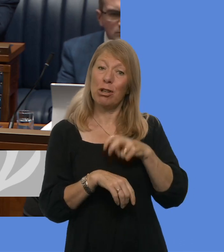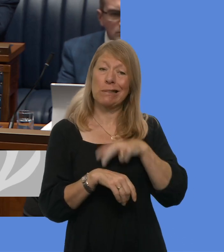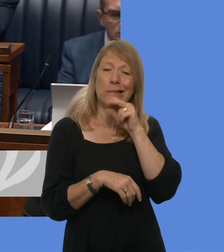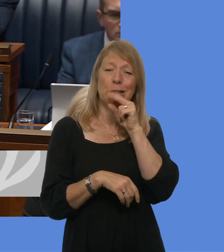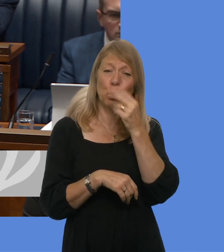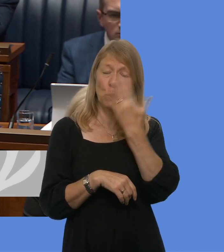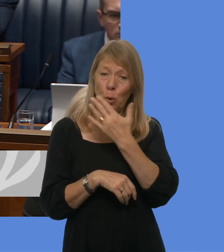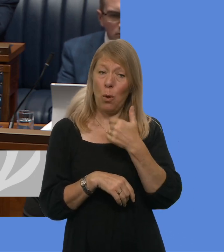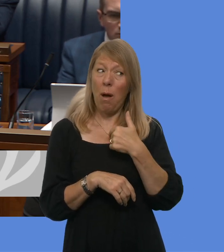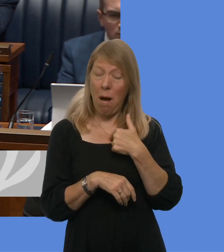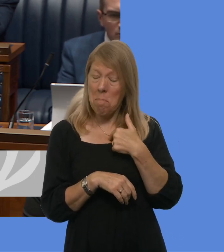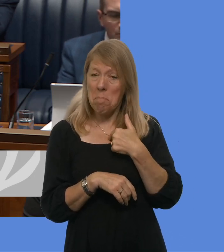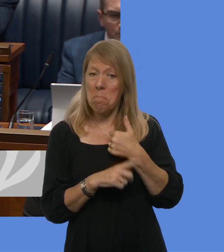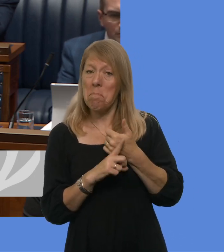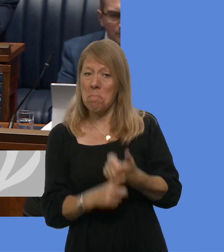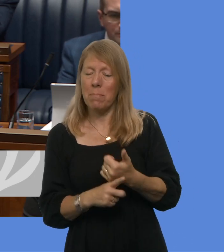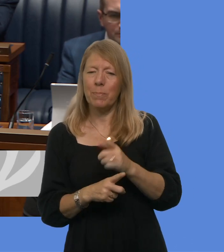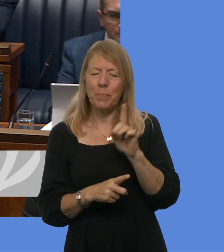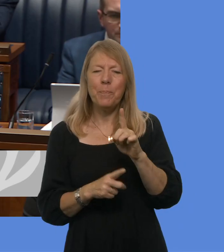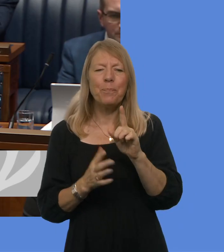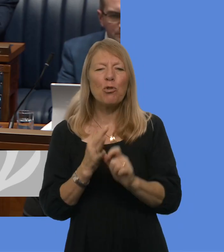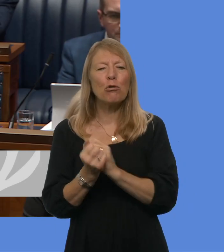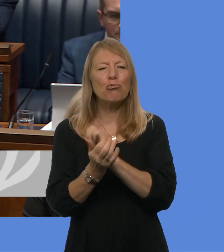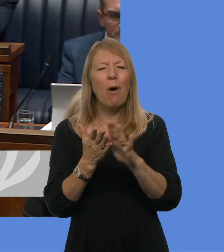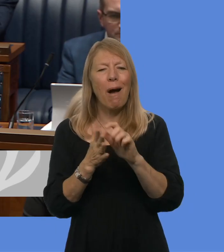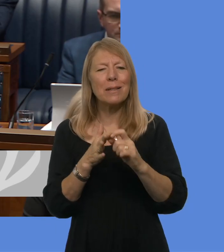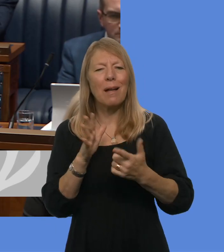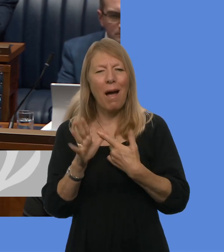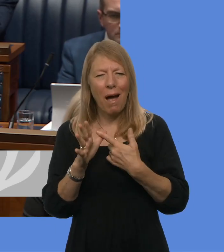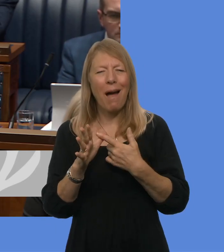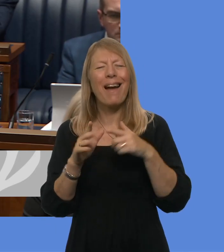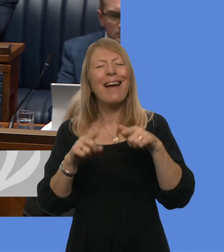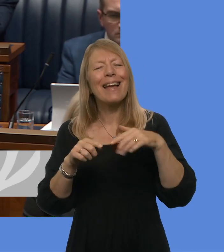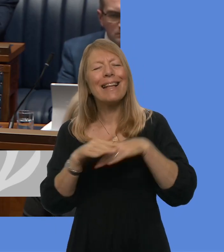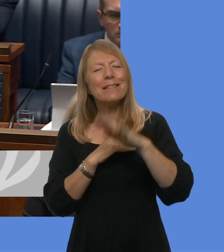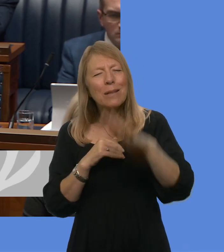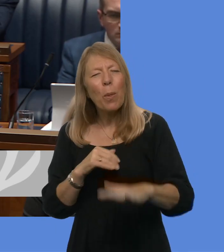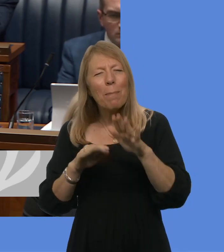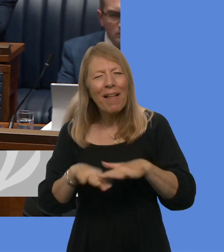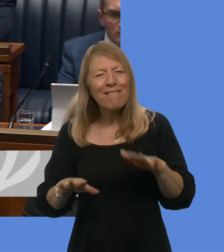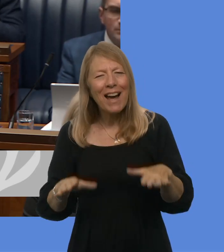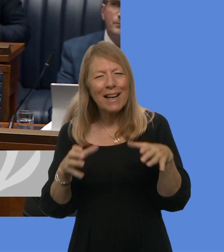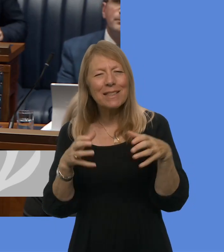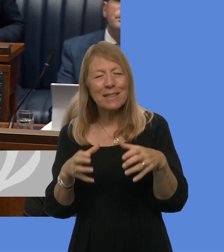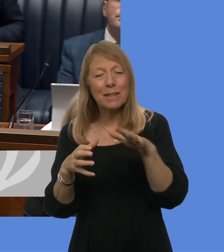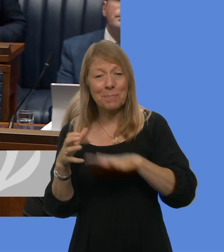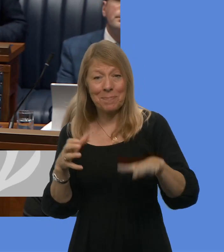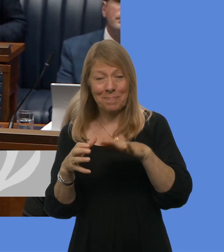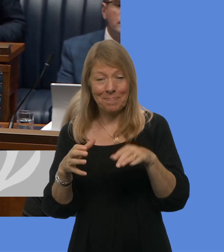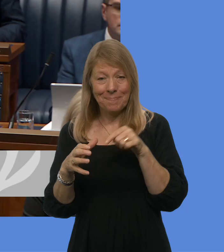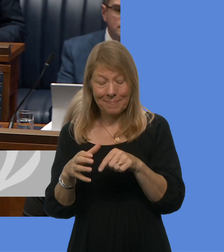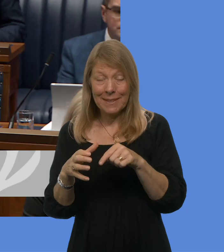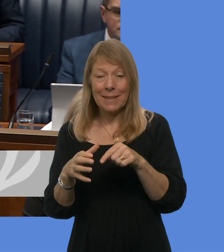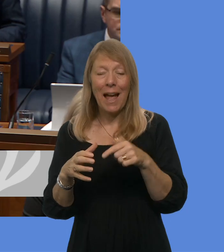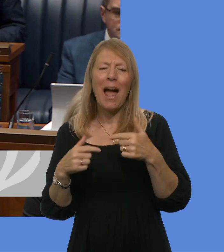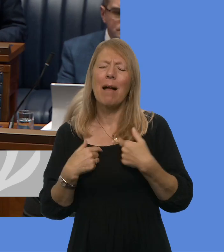forward was School in Drogheda, which is in South Belfast, and that was part of the one of the 7 schools that I announced